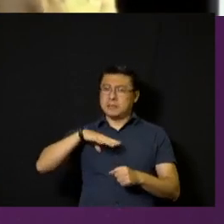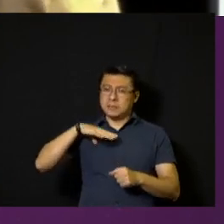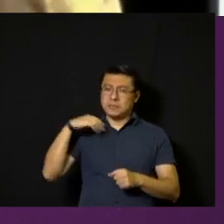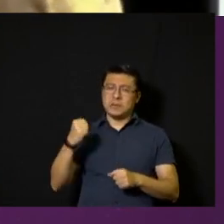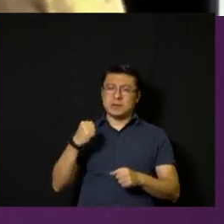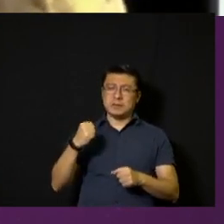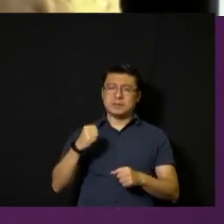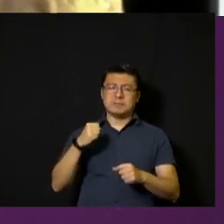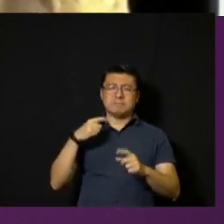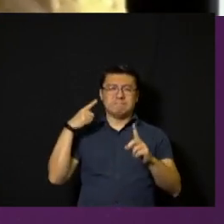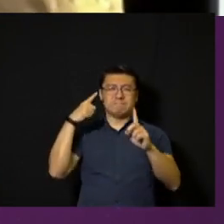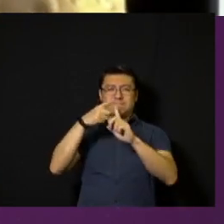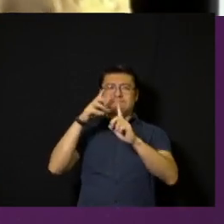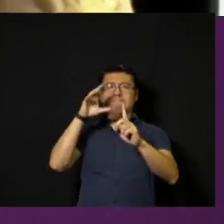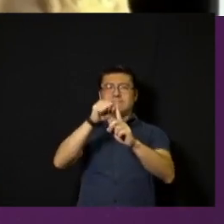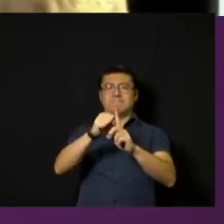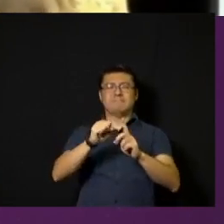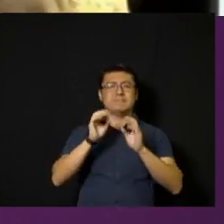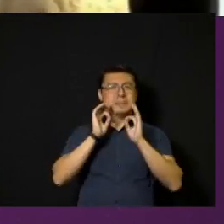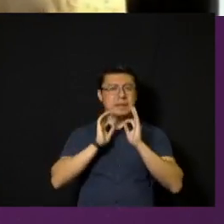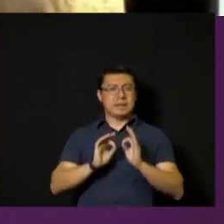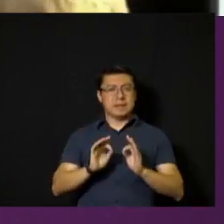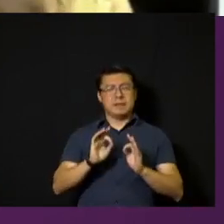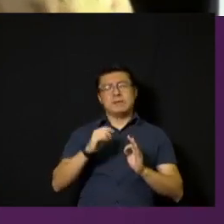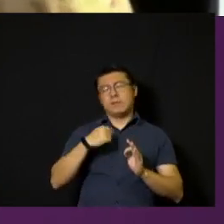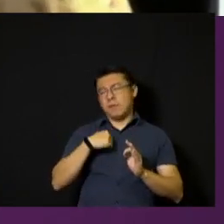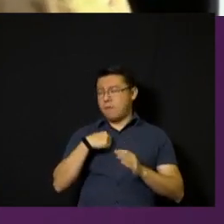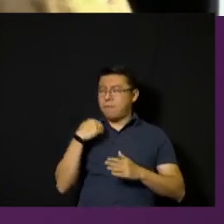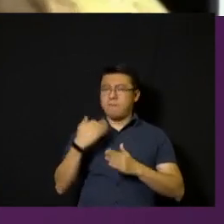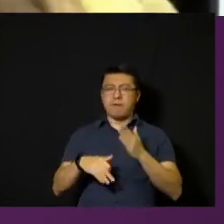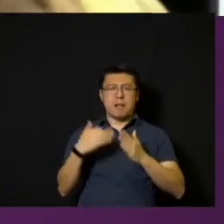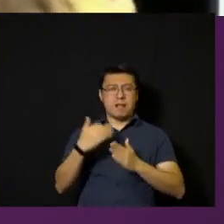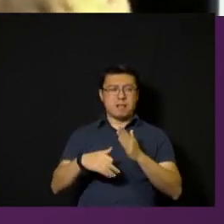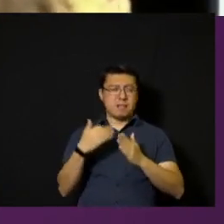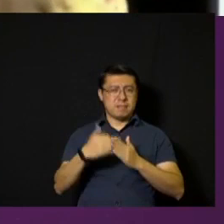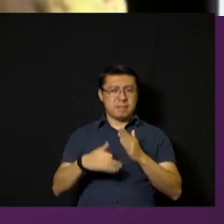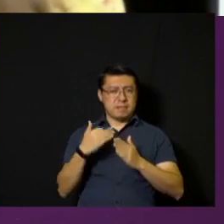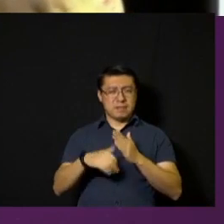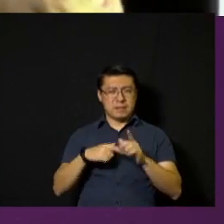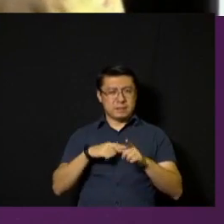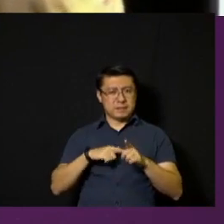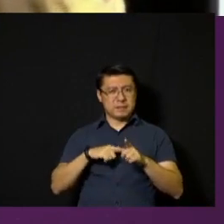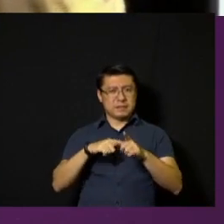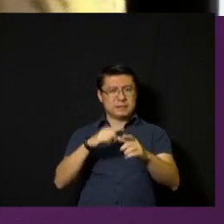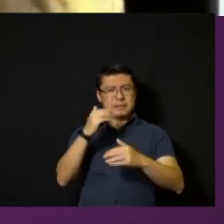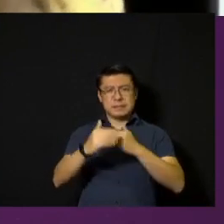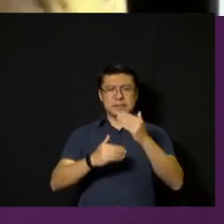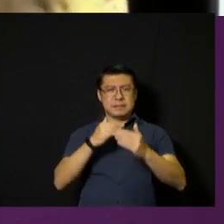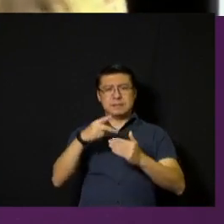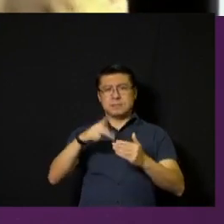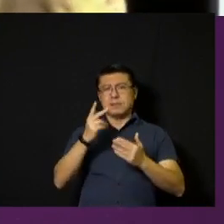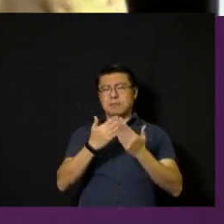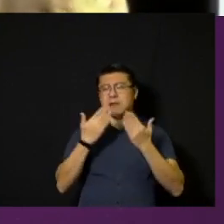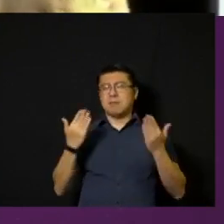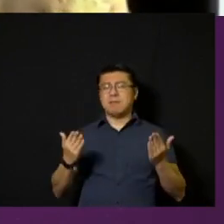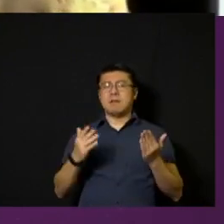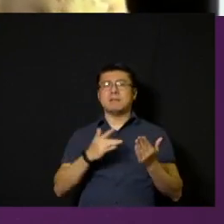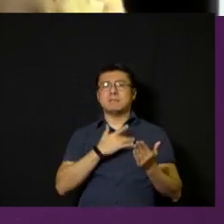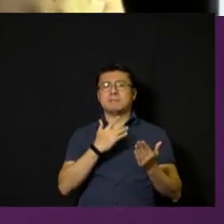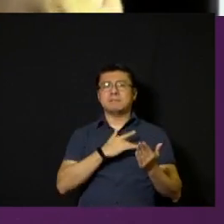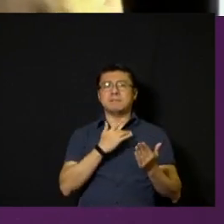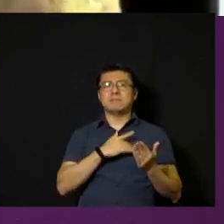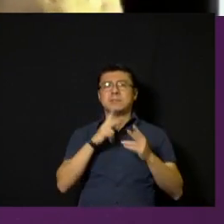was worth the effort. Today, I can tell you that there's a lot to do, but the